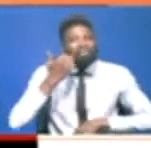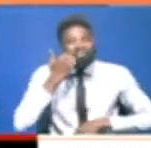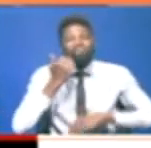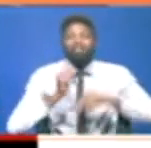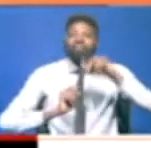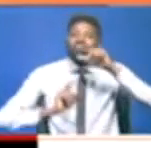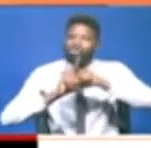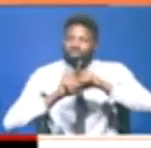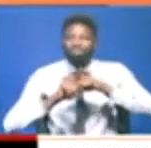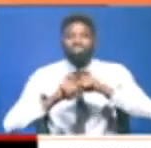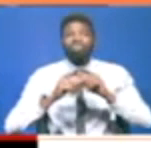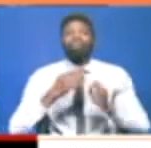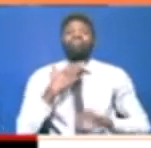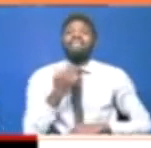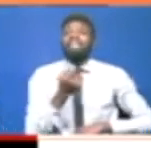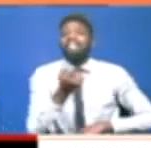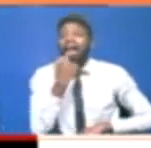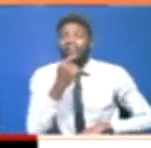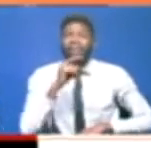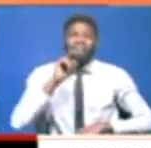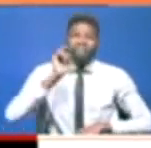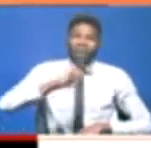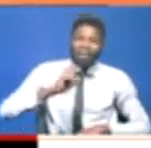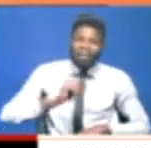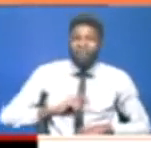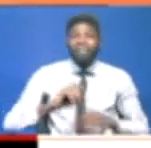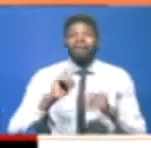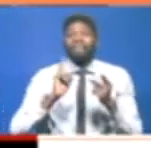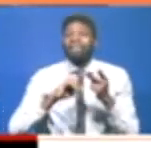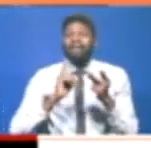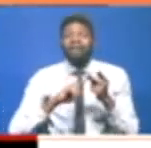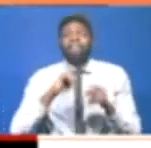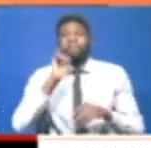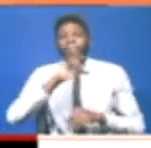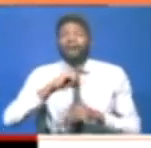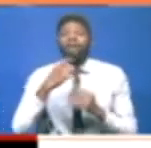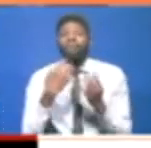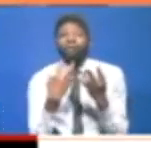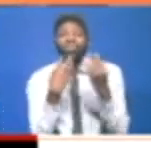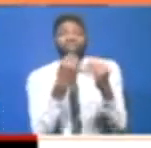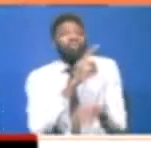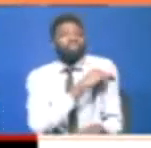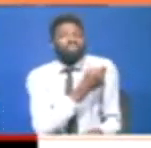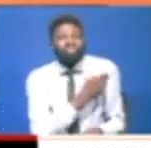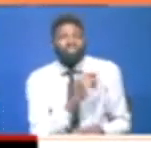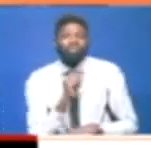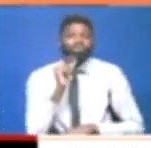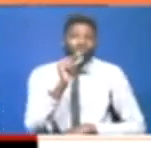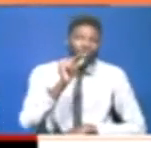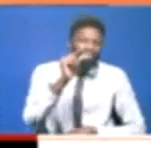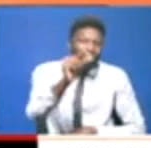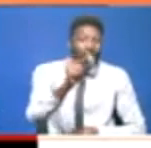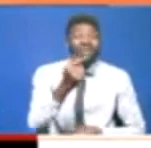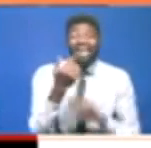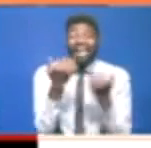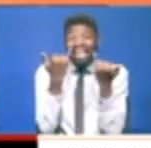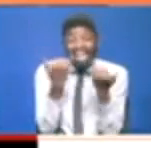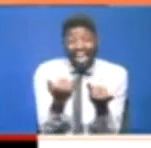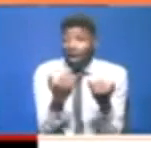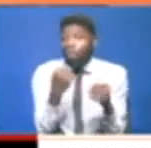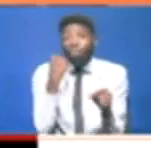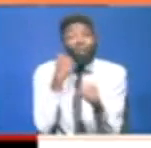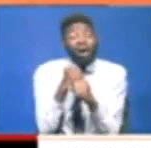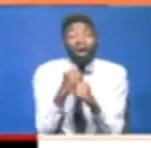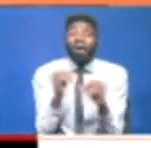you require medication, you require medical review, quite often. Yeah. And now that you're not working,